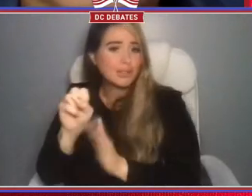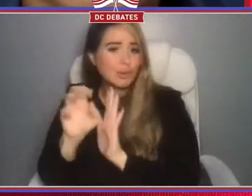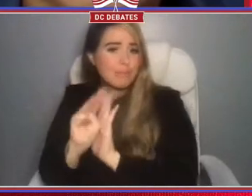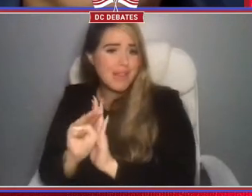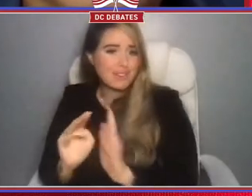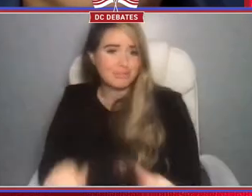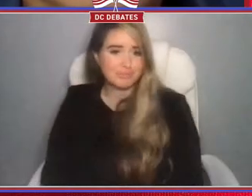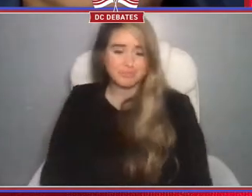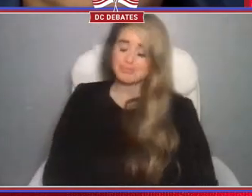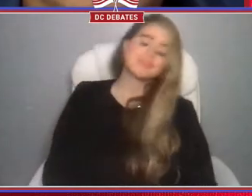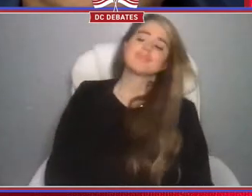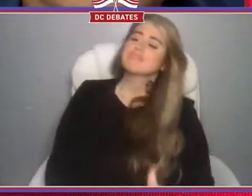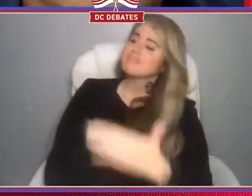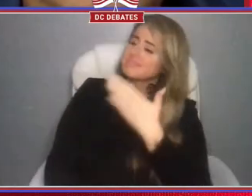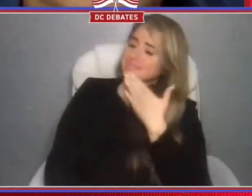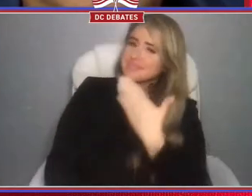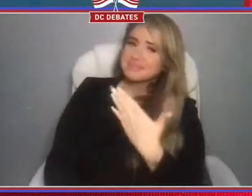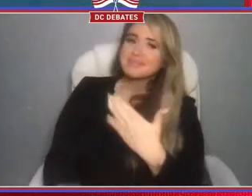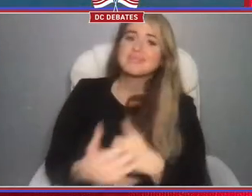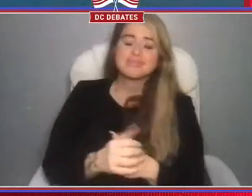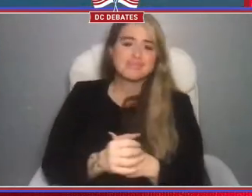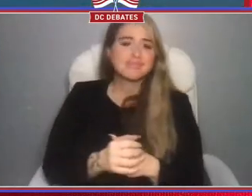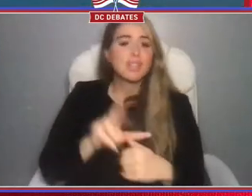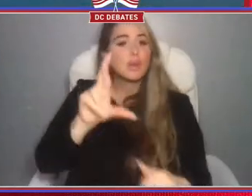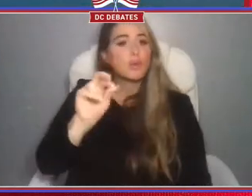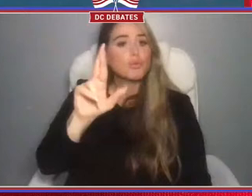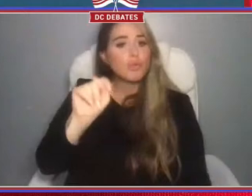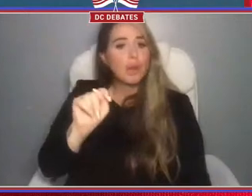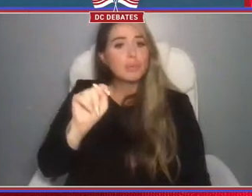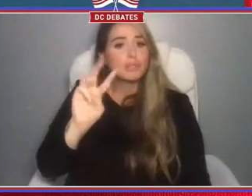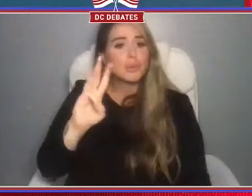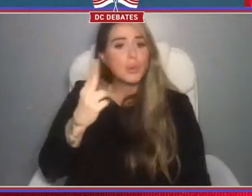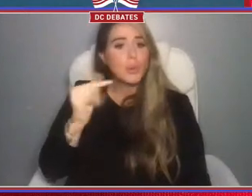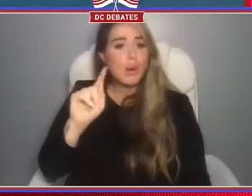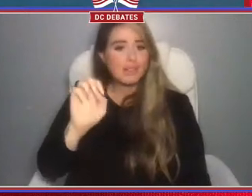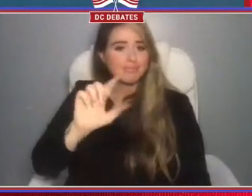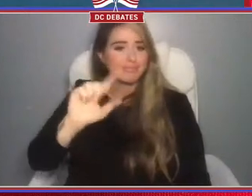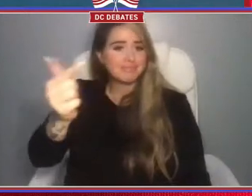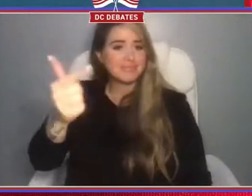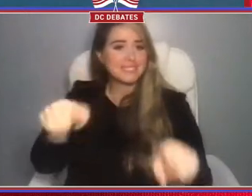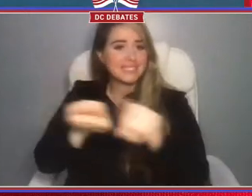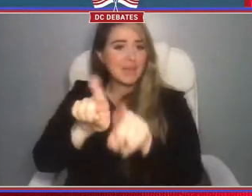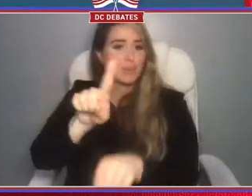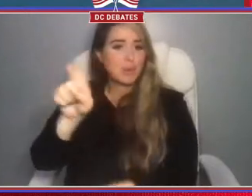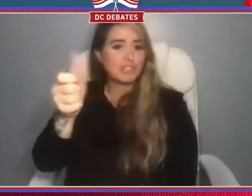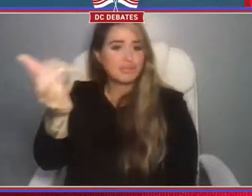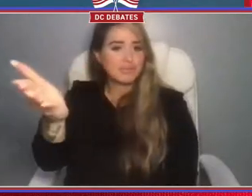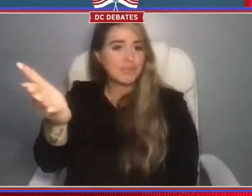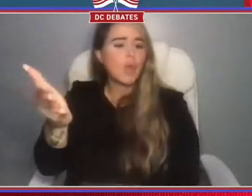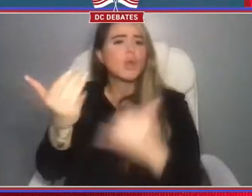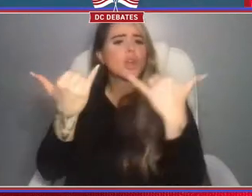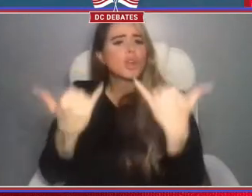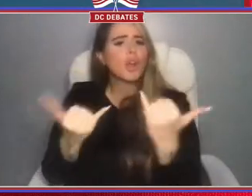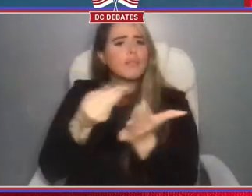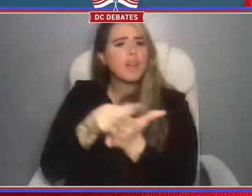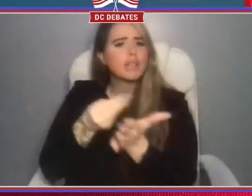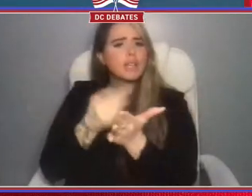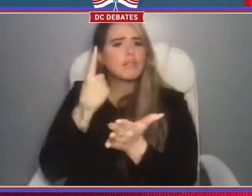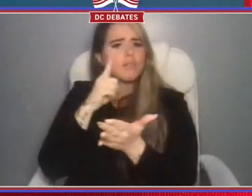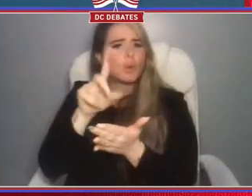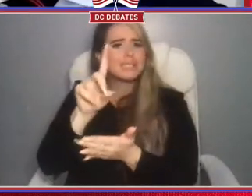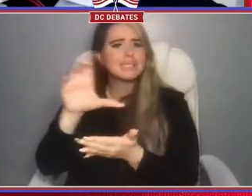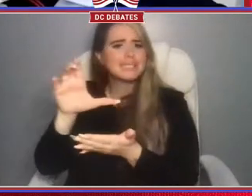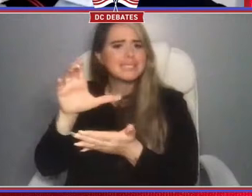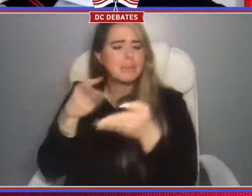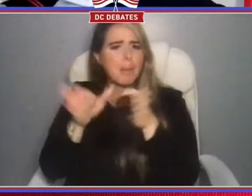Thanks, Mayor Bowser. And Robert White, I would now direct that question to you. What is the current funding for DC public schools not sufficiently